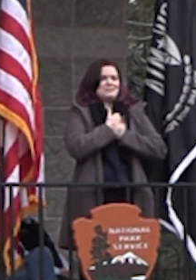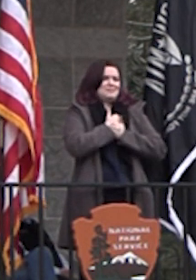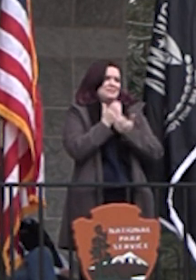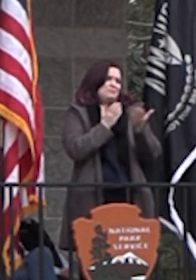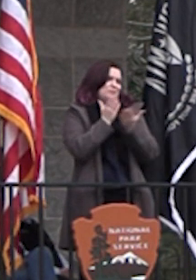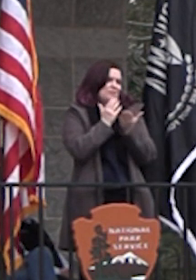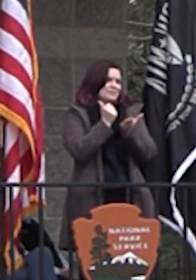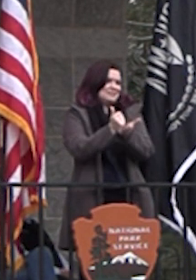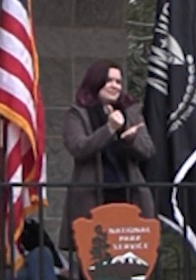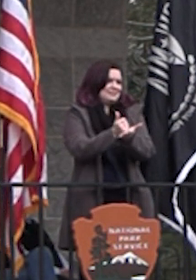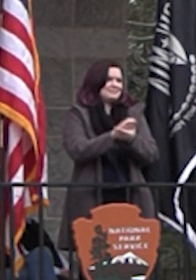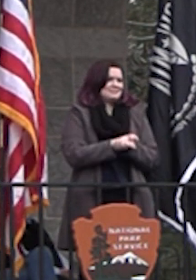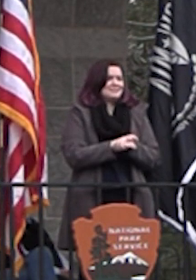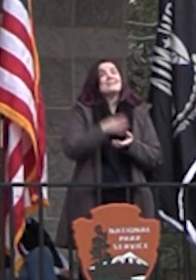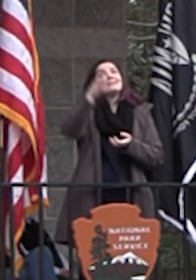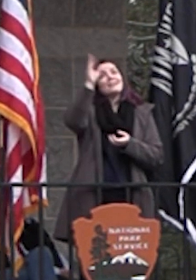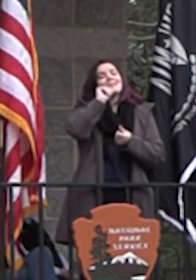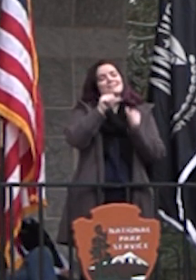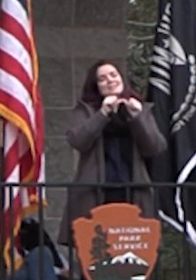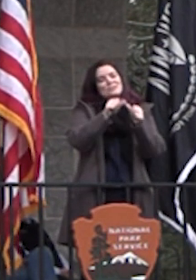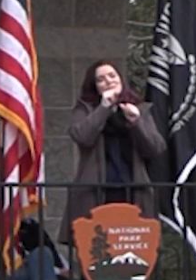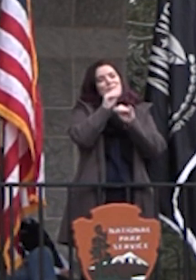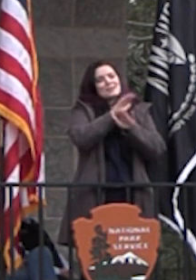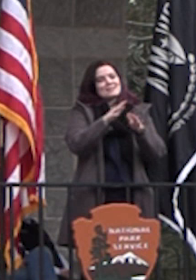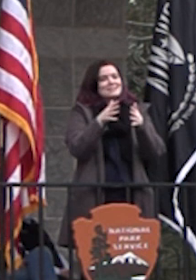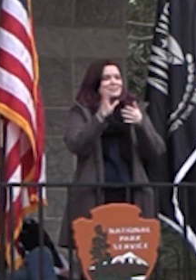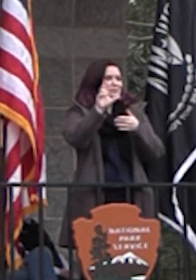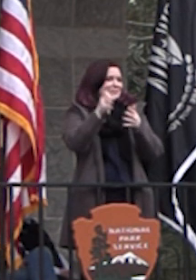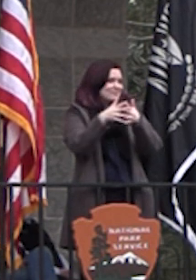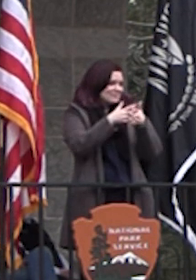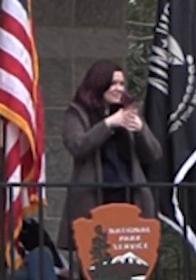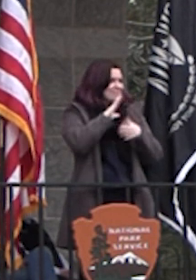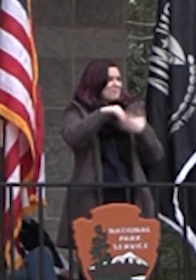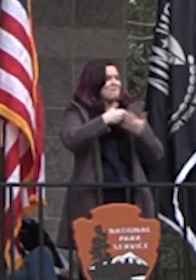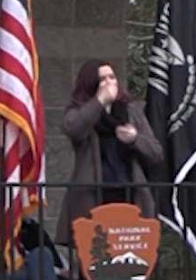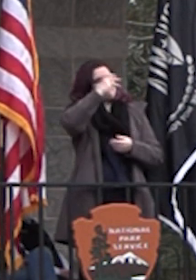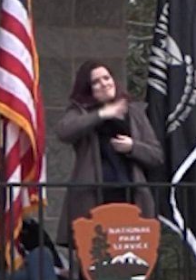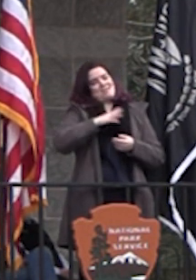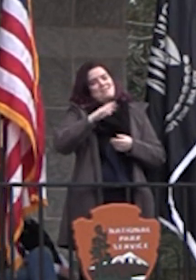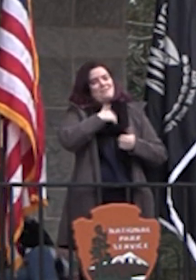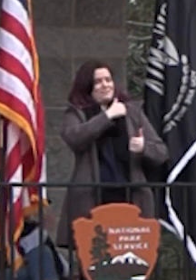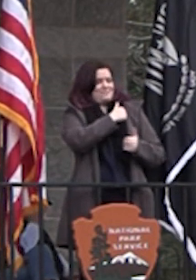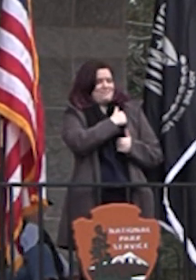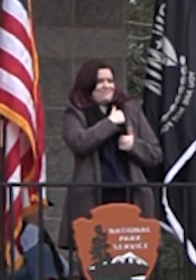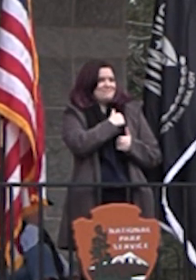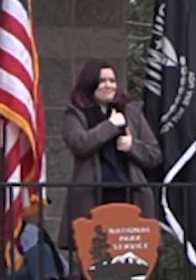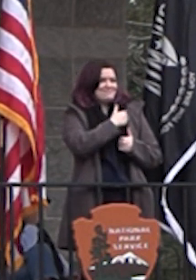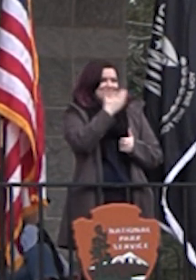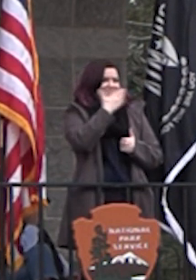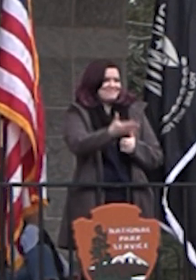May God continue to bless the United States of America and all the men of our armed services. Thank